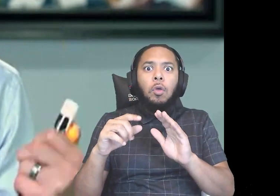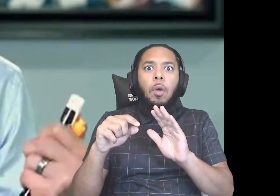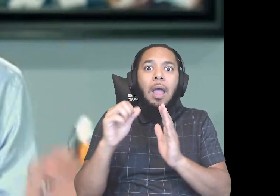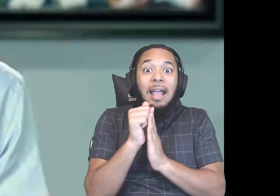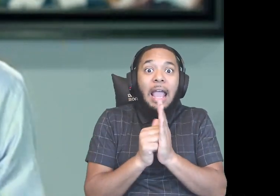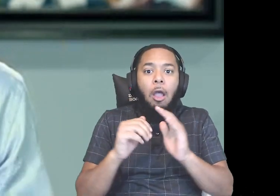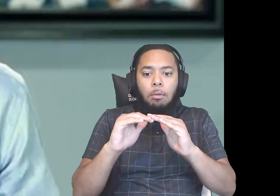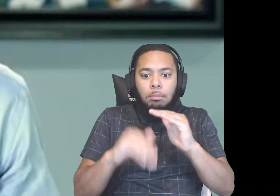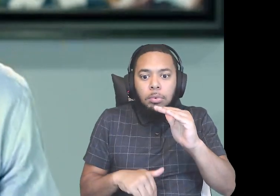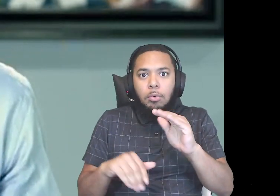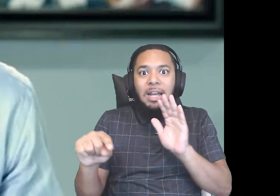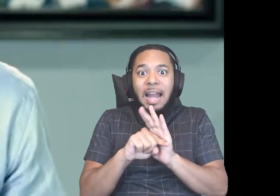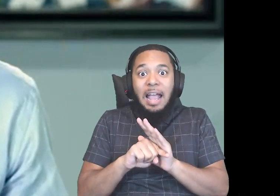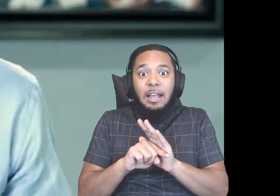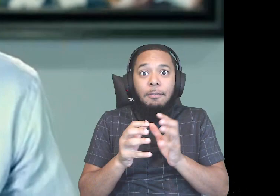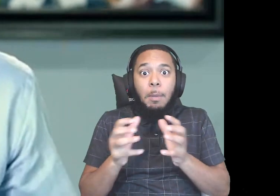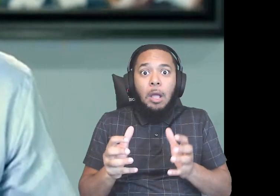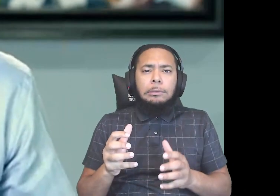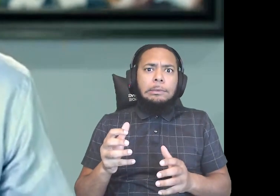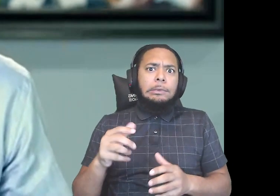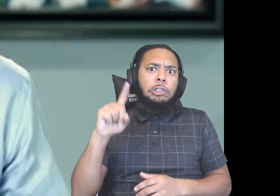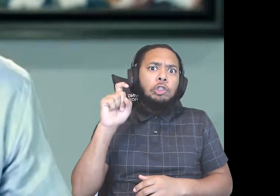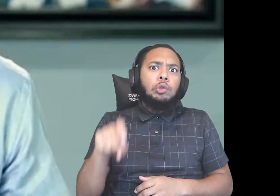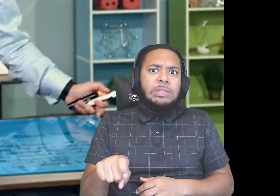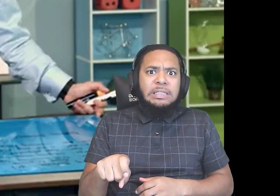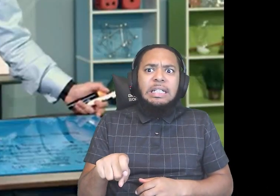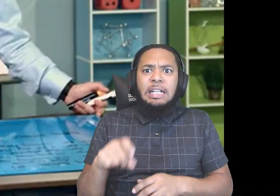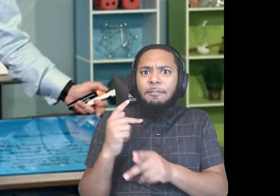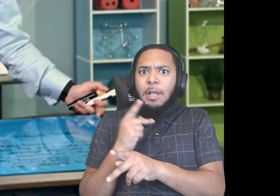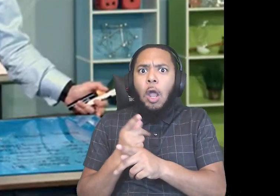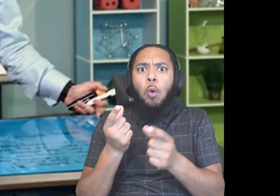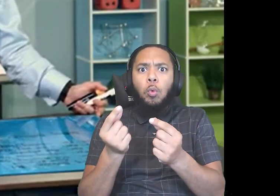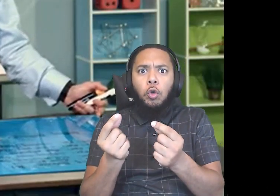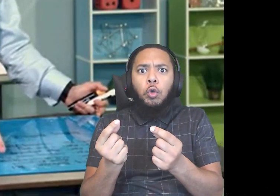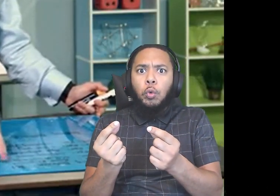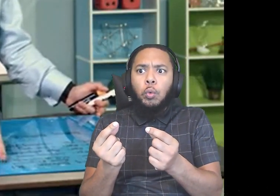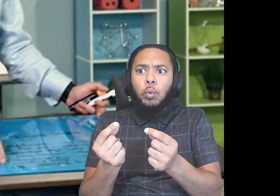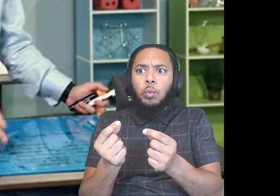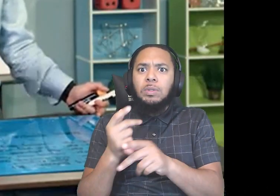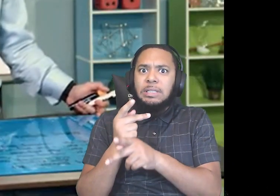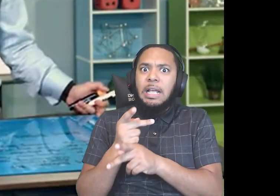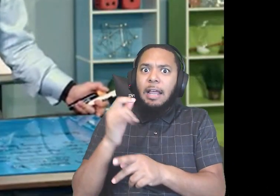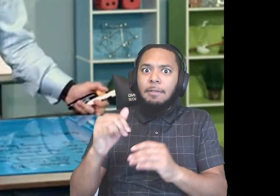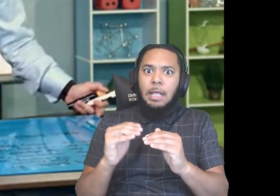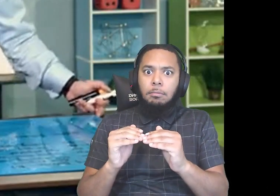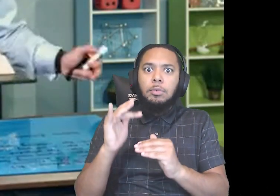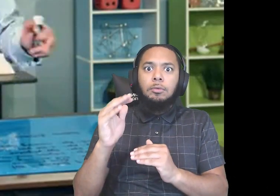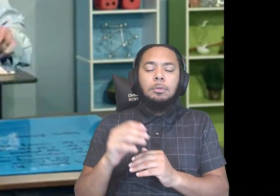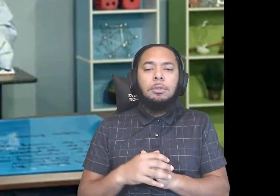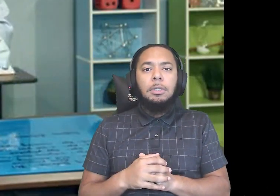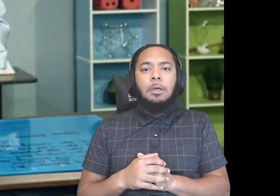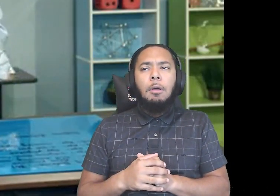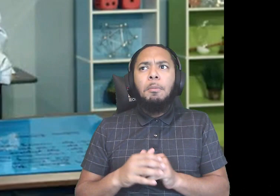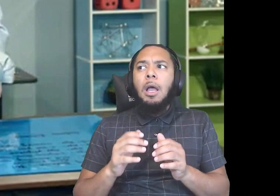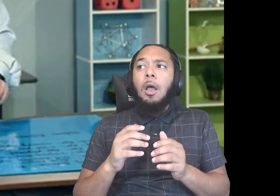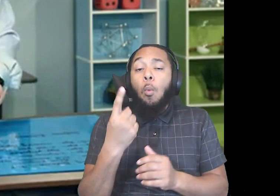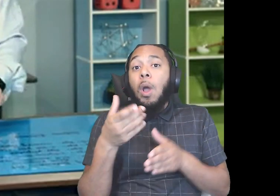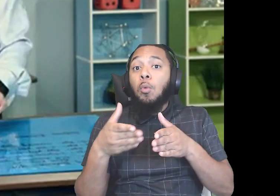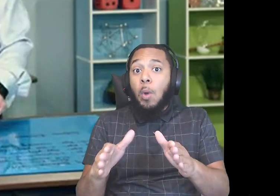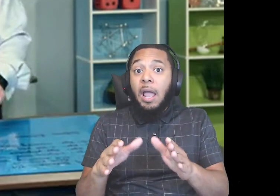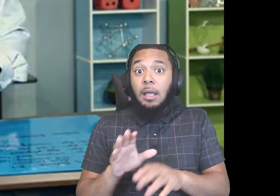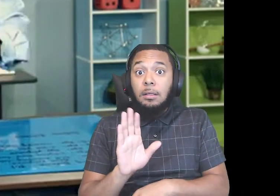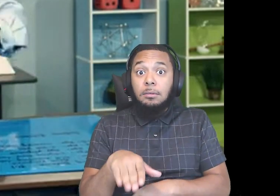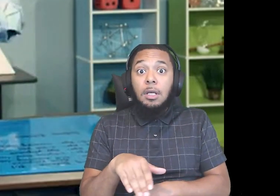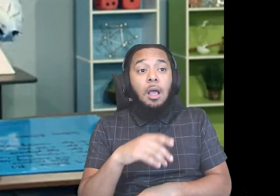you need to figure out a course of action to make sure that it's positive. One way you could do this is by just calling your landlord and say, Hey, I'm getting